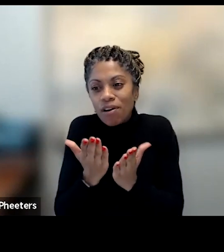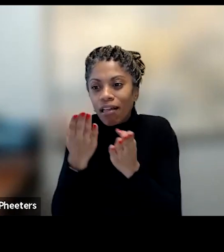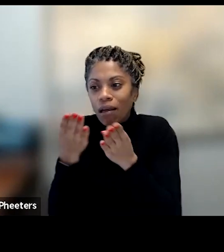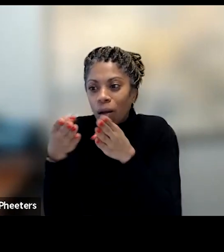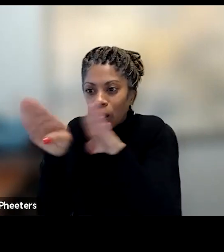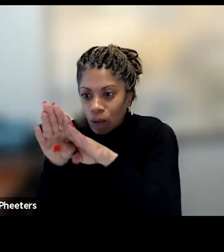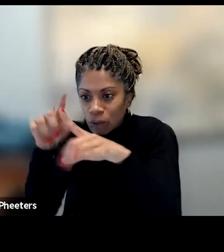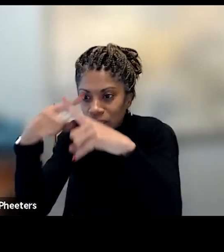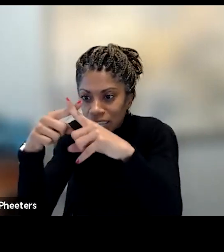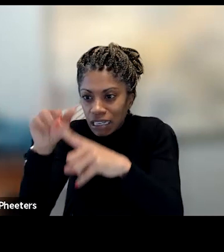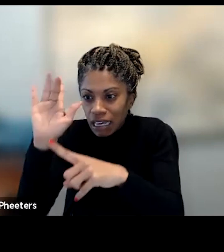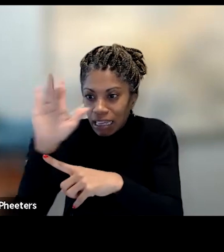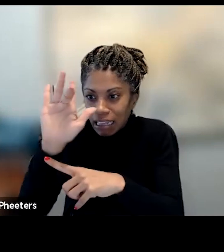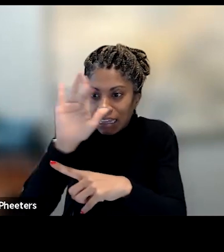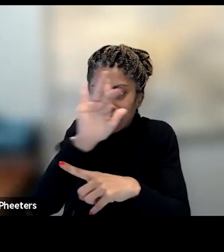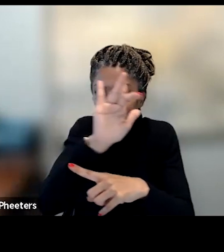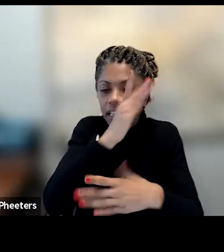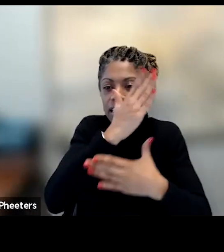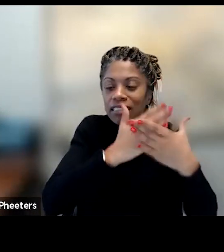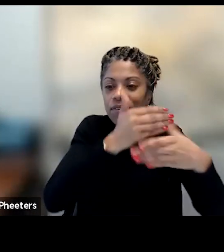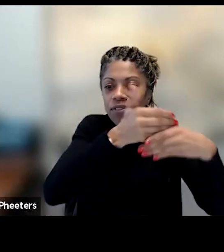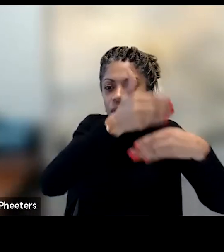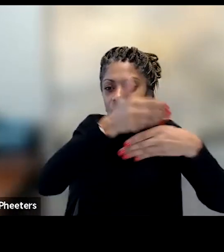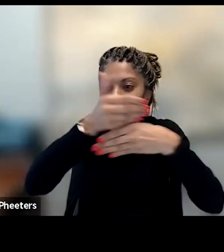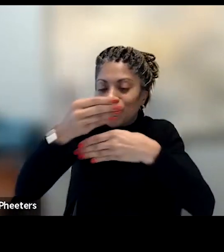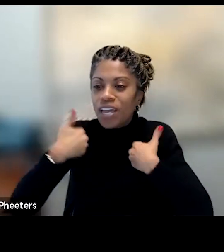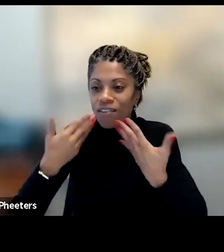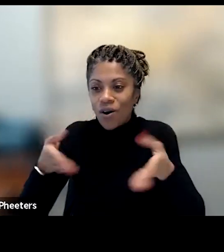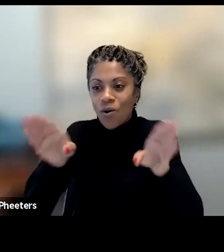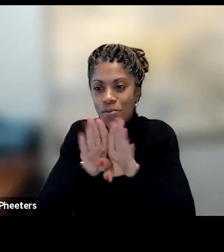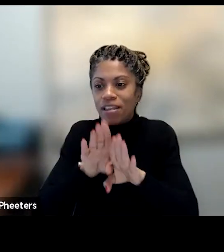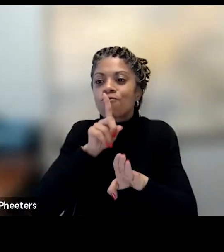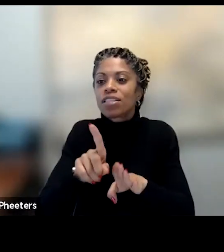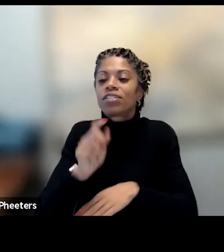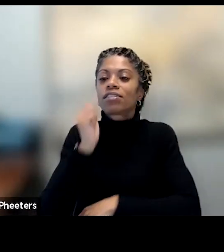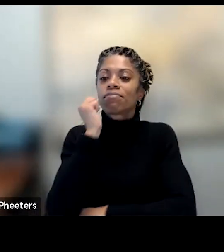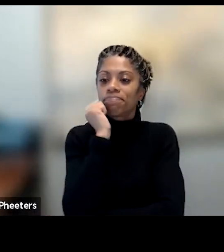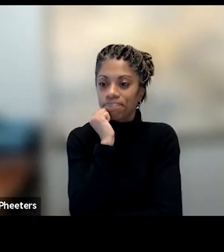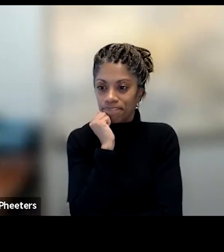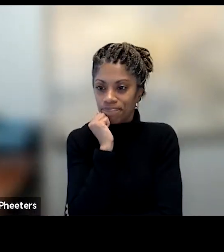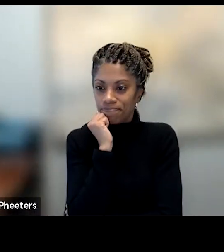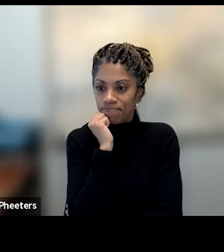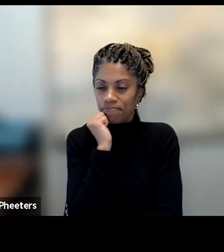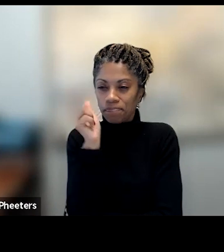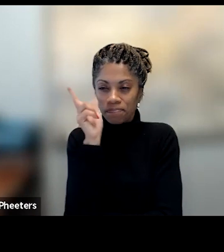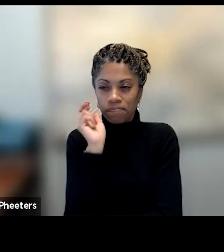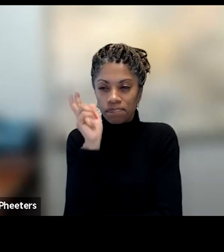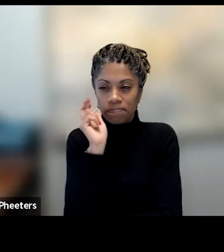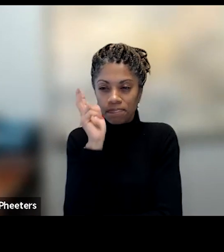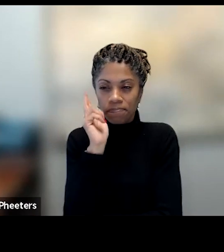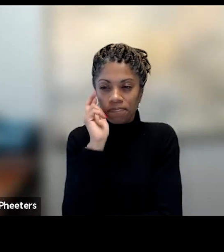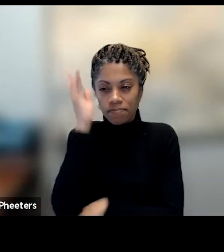I close some of those windows and just fully lean into the dialogue today. But I'm really excited that you're here and really excited to get to this